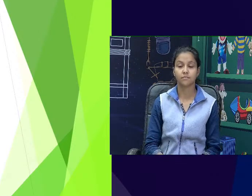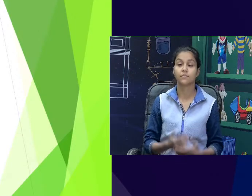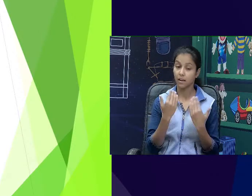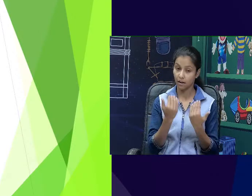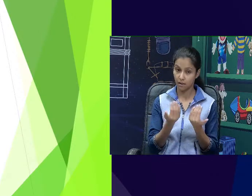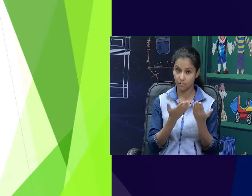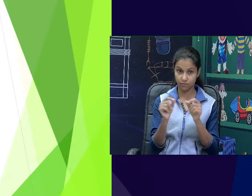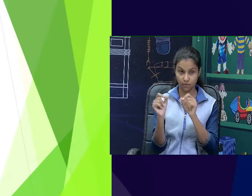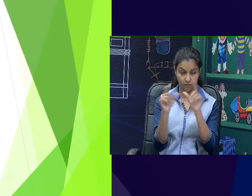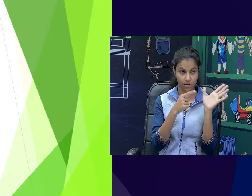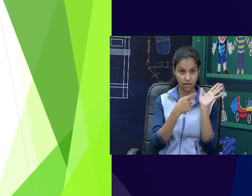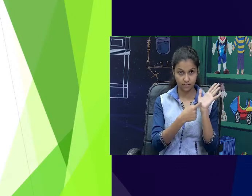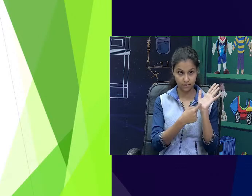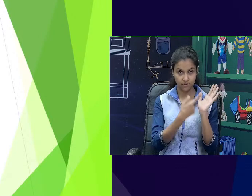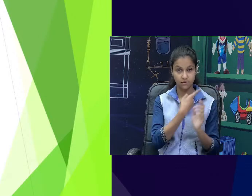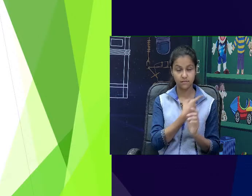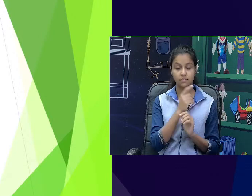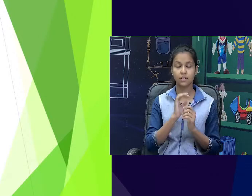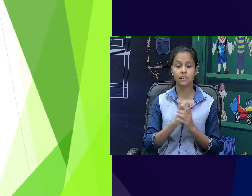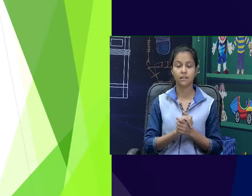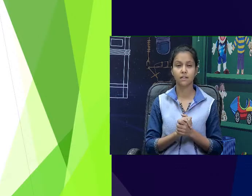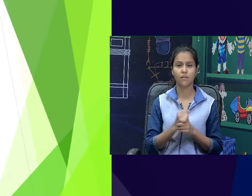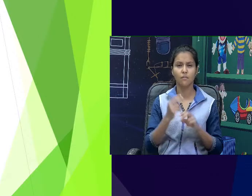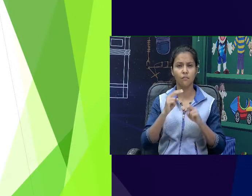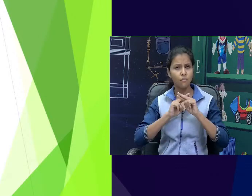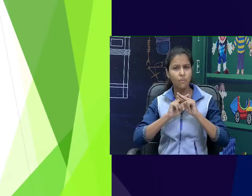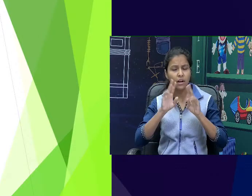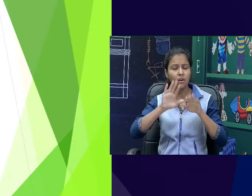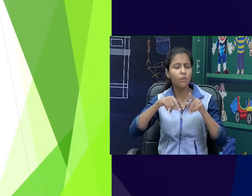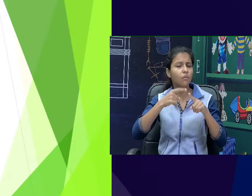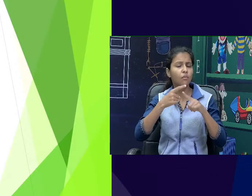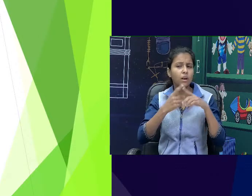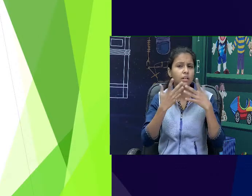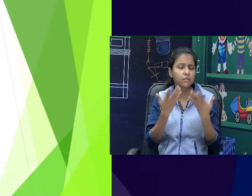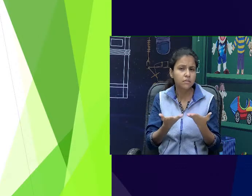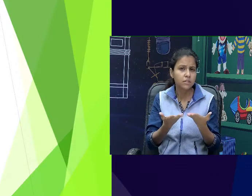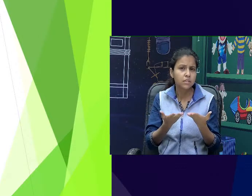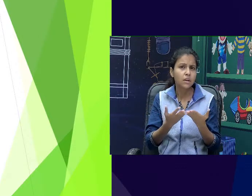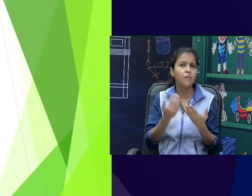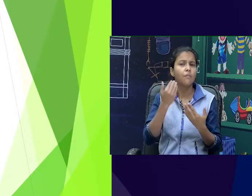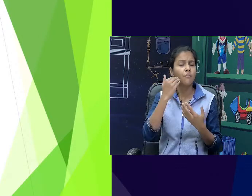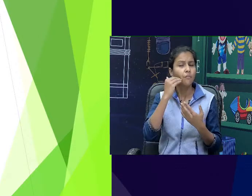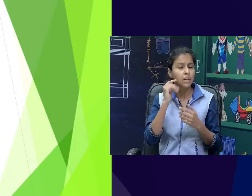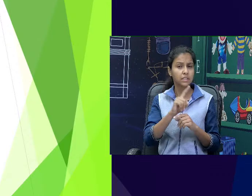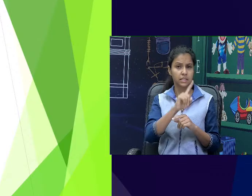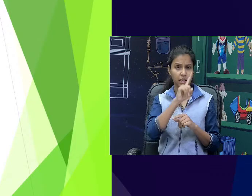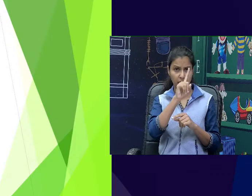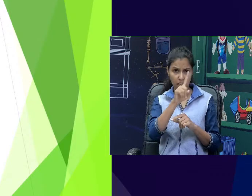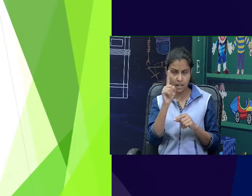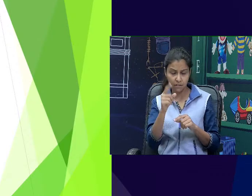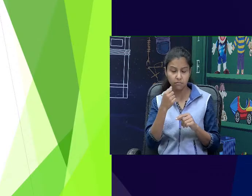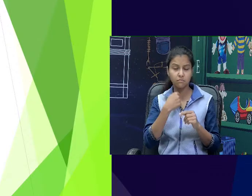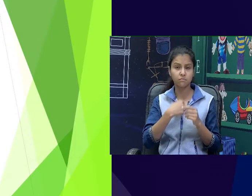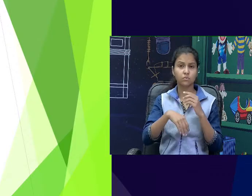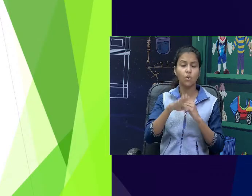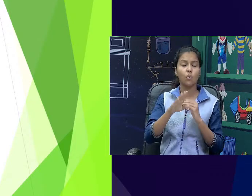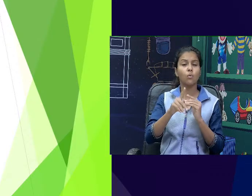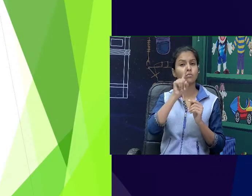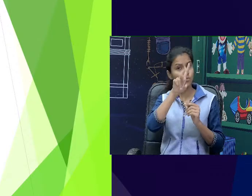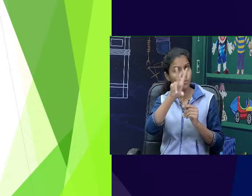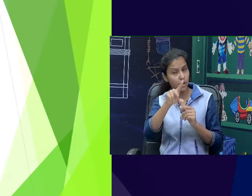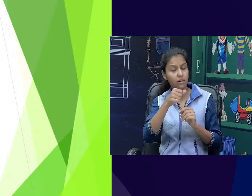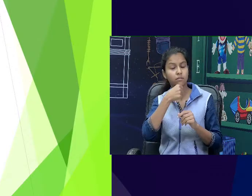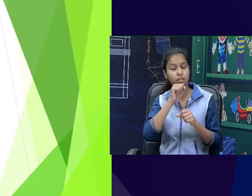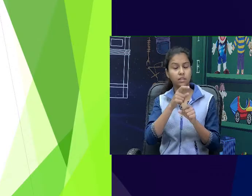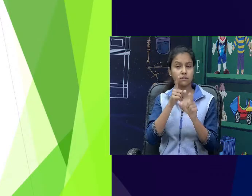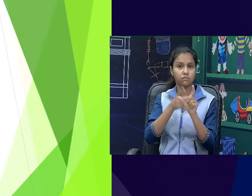Now, when there is finally what happens is, when he is 11 or 12 years old, he is at a swimming